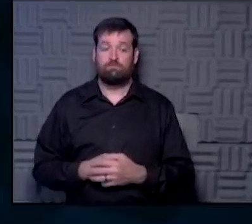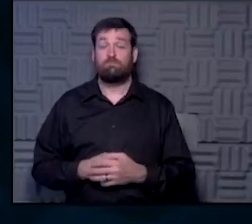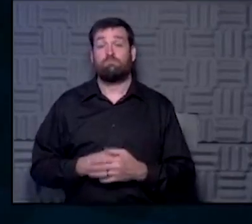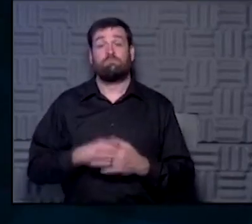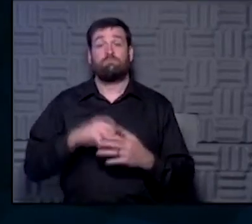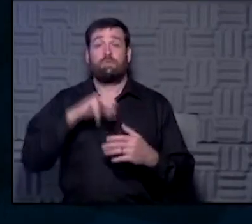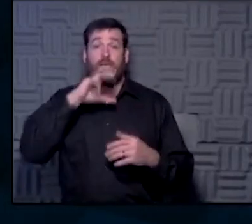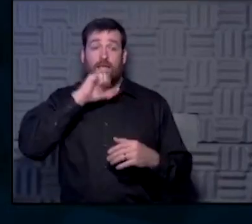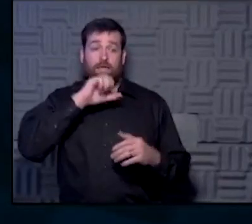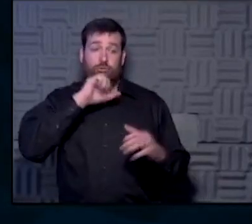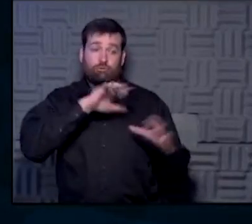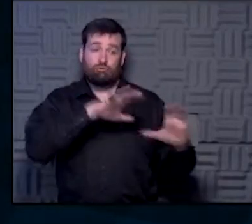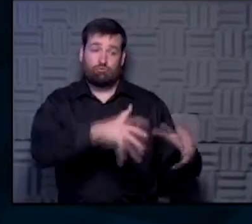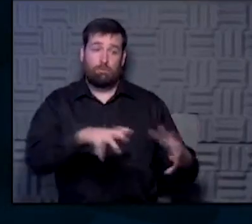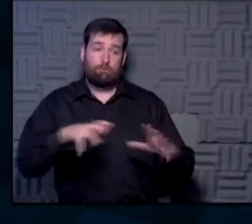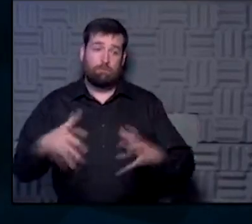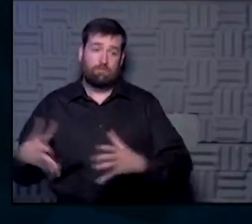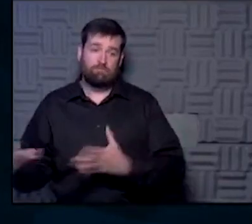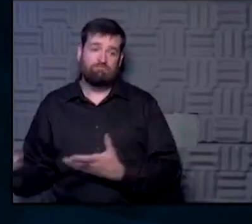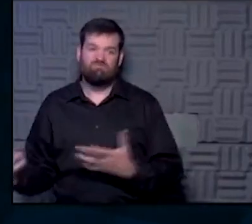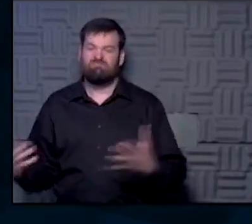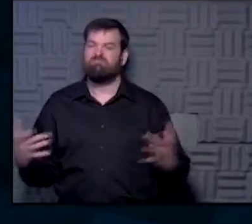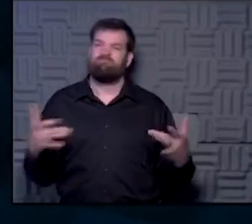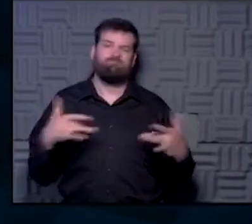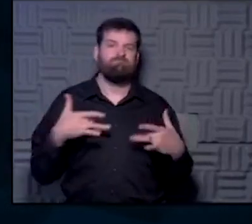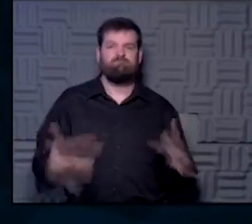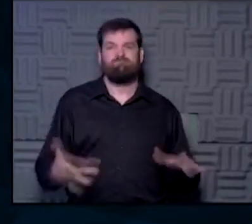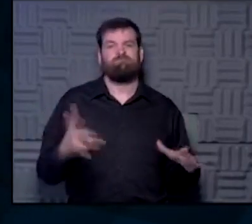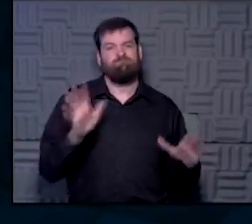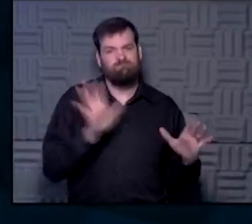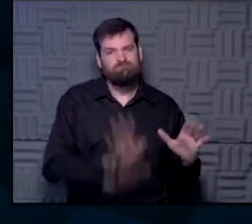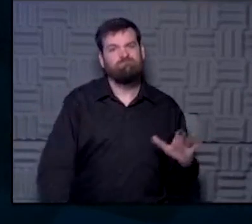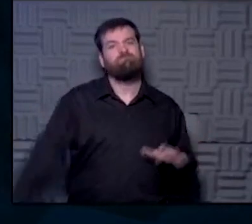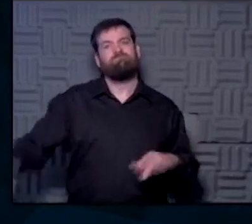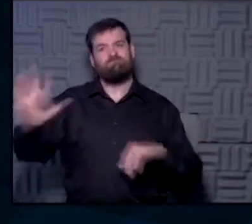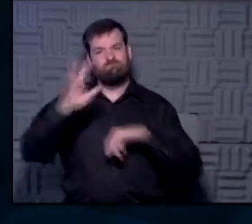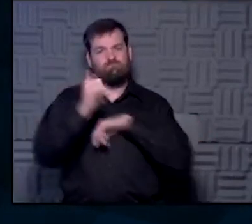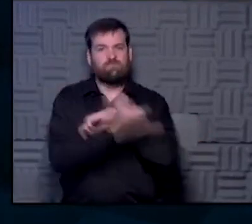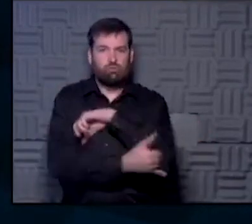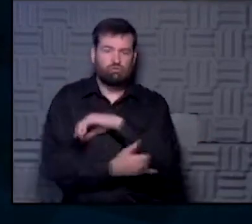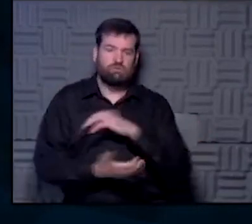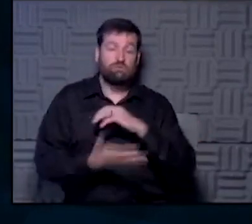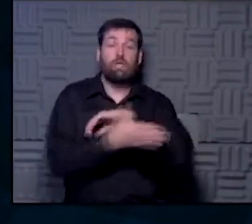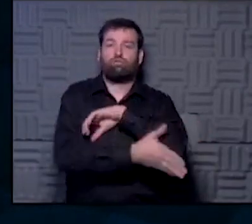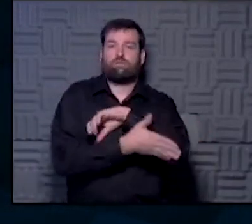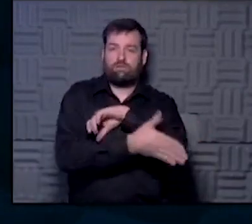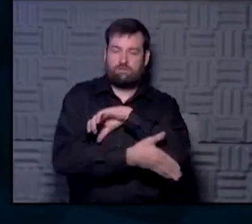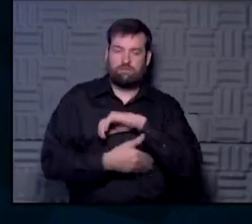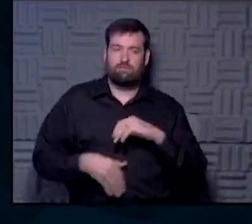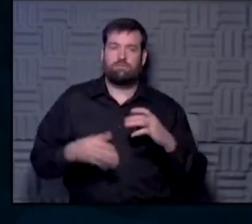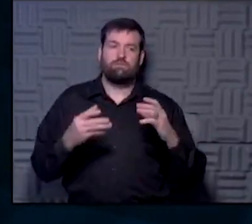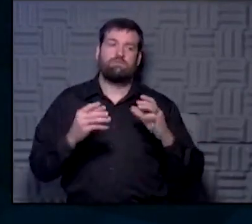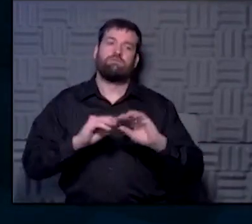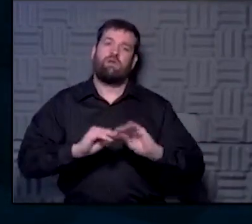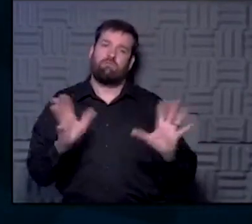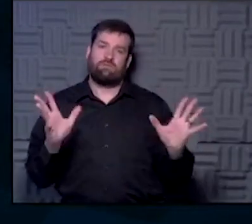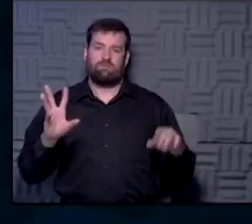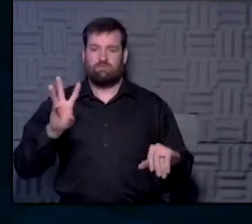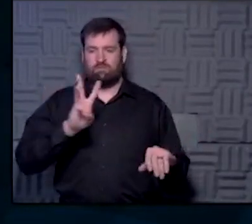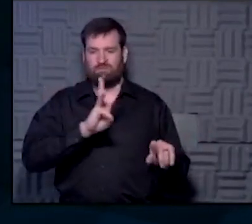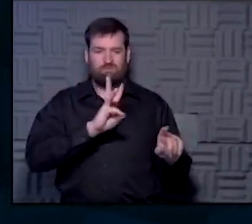By age group here, this is pretty typical of what you'll see across the country in most jurisdictions, obviously higher numbers of deaths in the